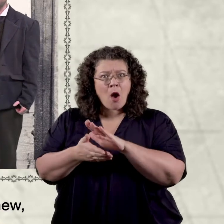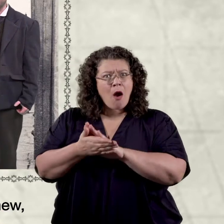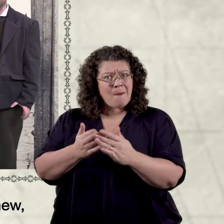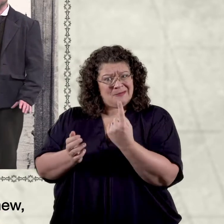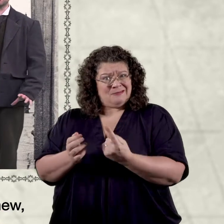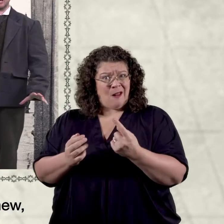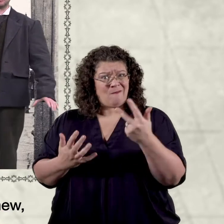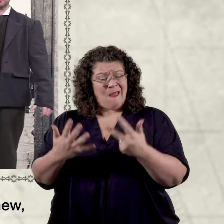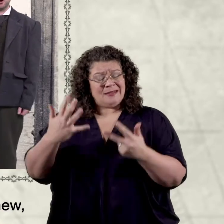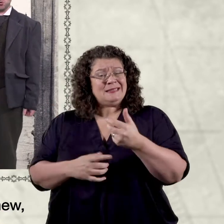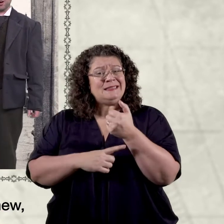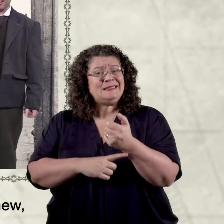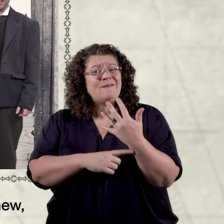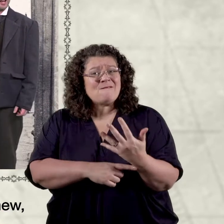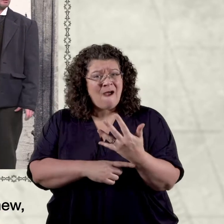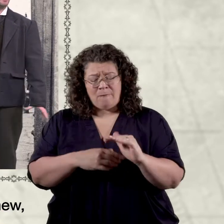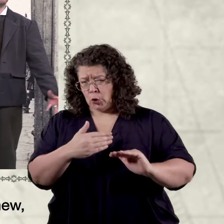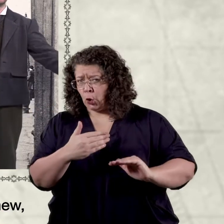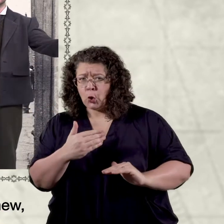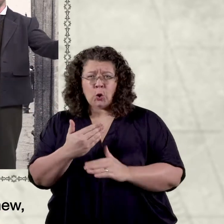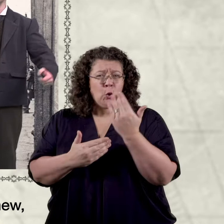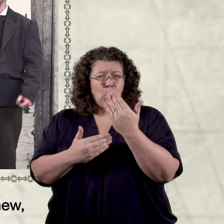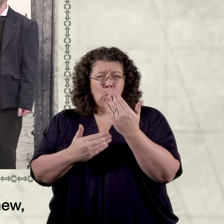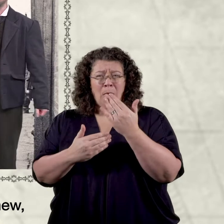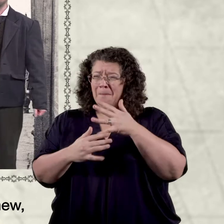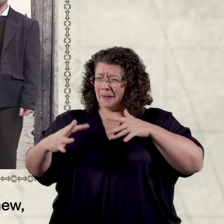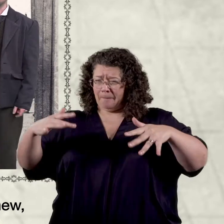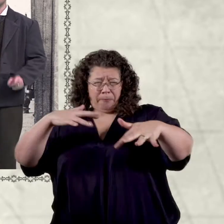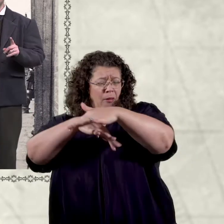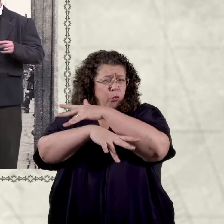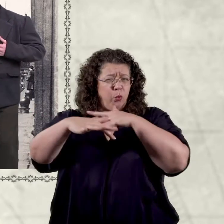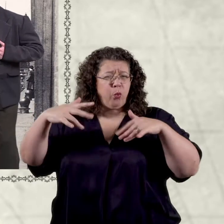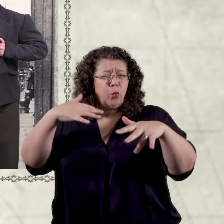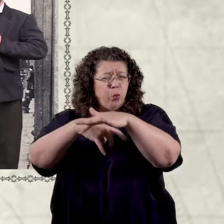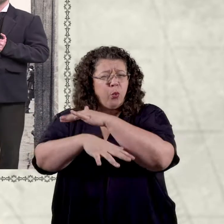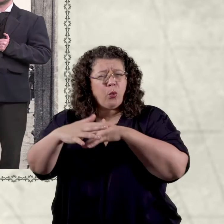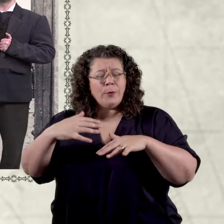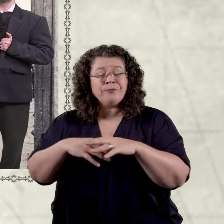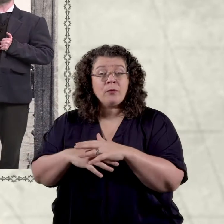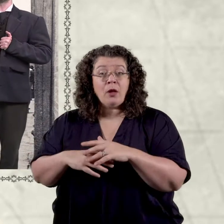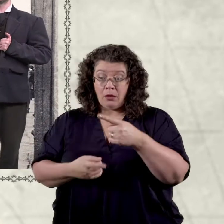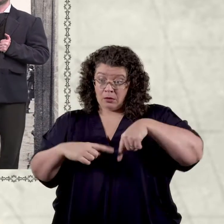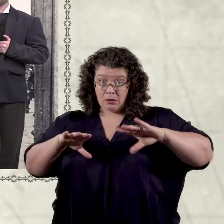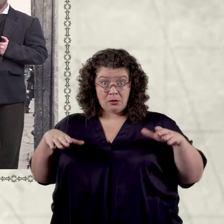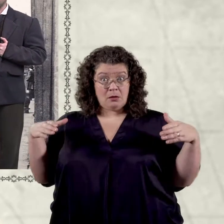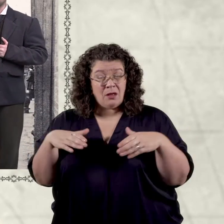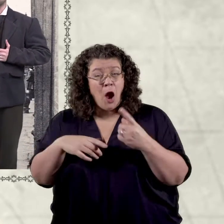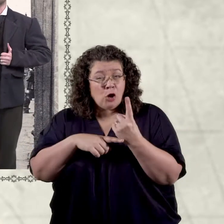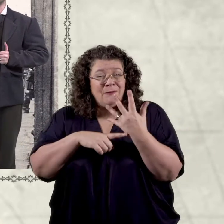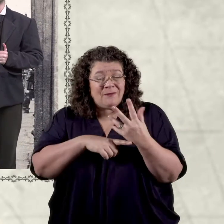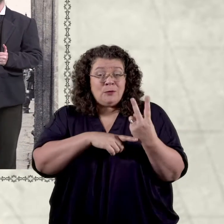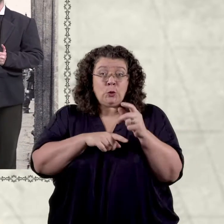1865 was brand new, and there were people everywhere. Now then, There were 152 people like